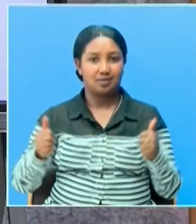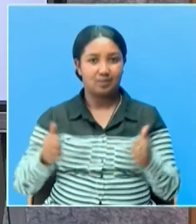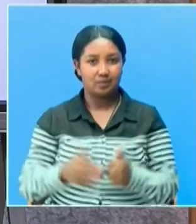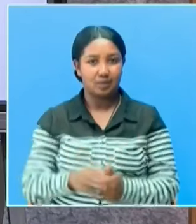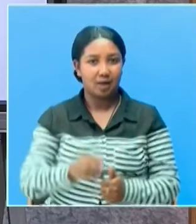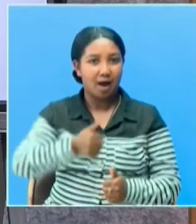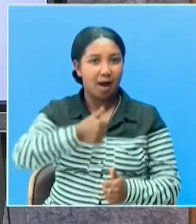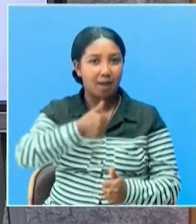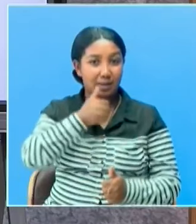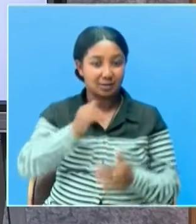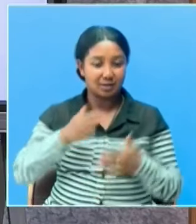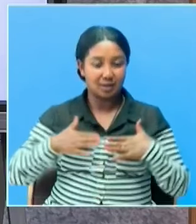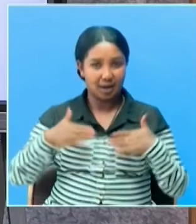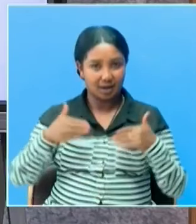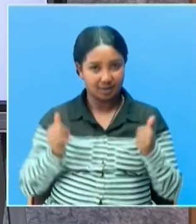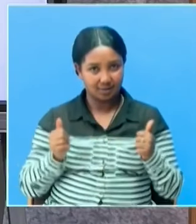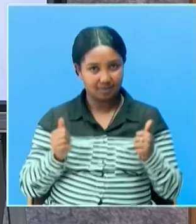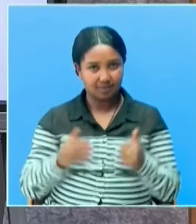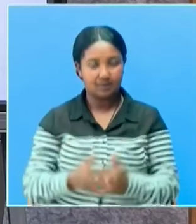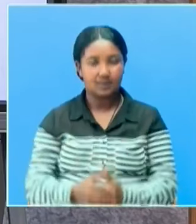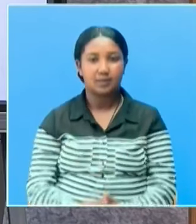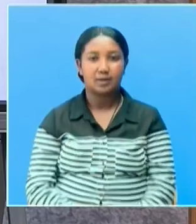Almaz is young.